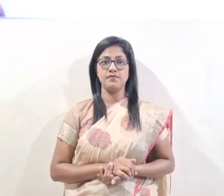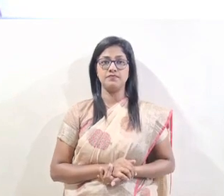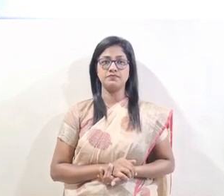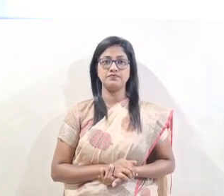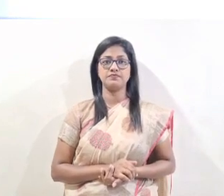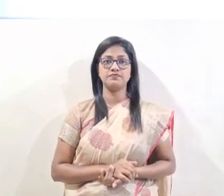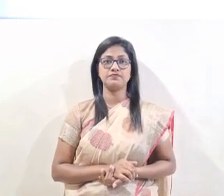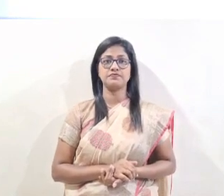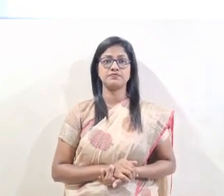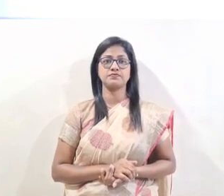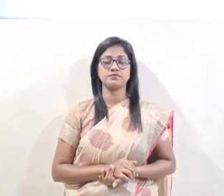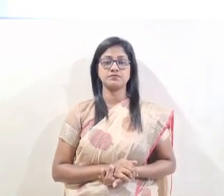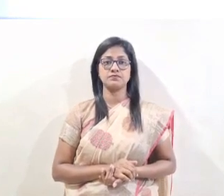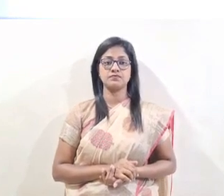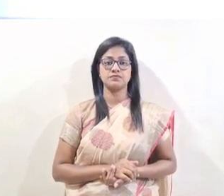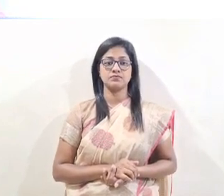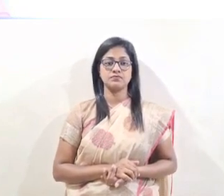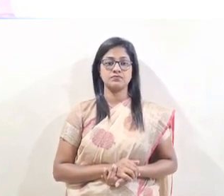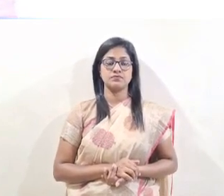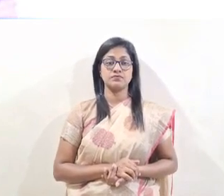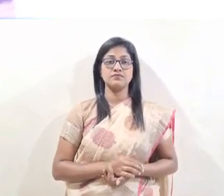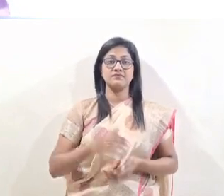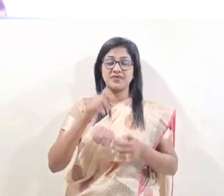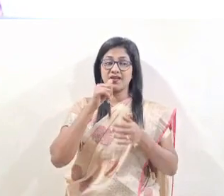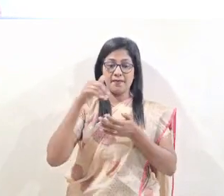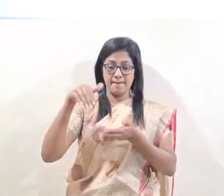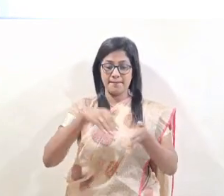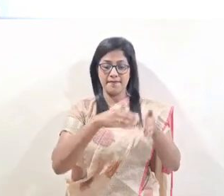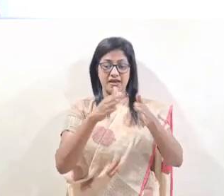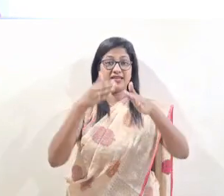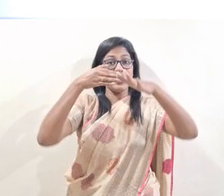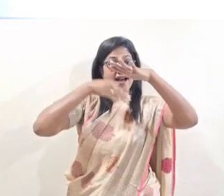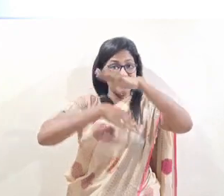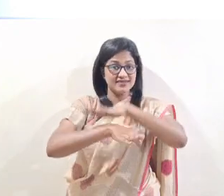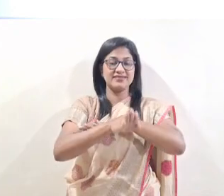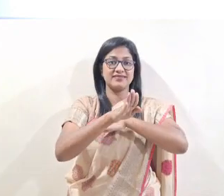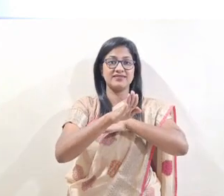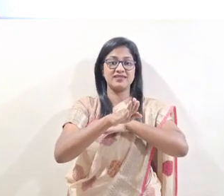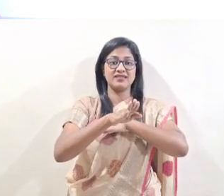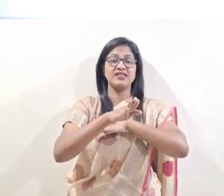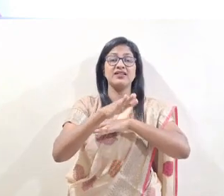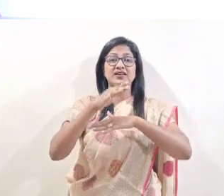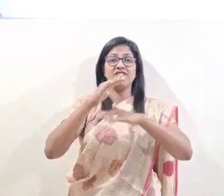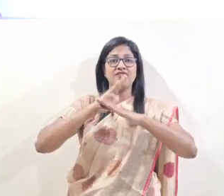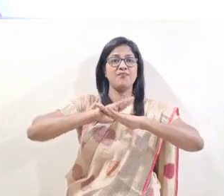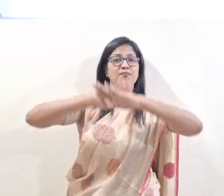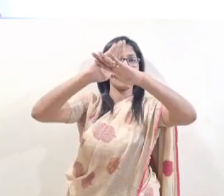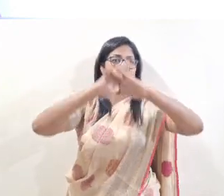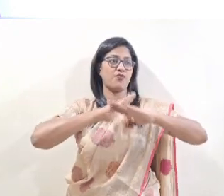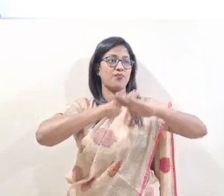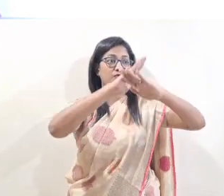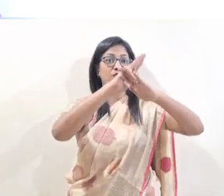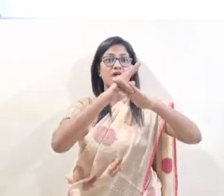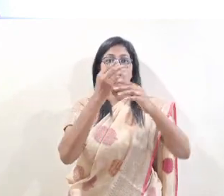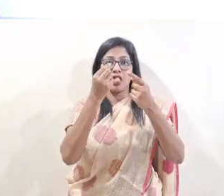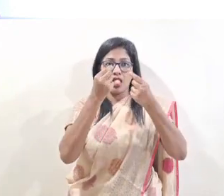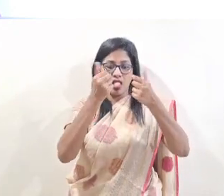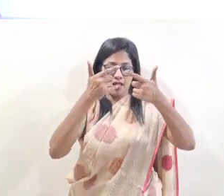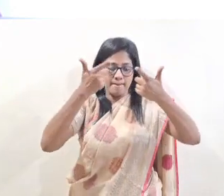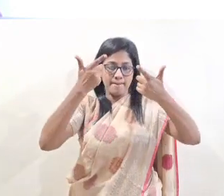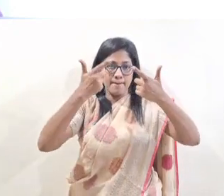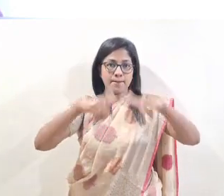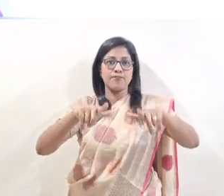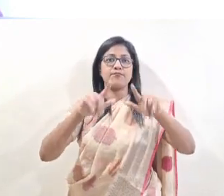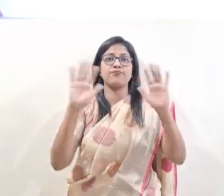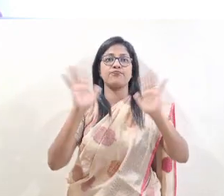And under the river thing, we had to shield it from any leakage at any point of